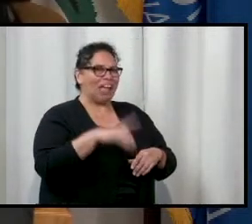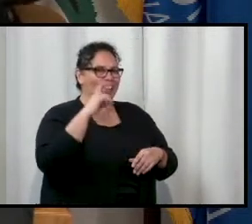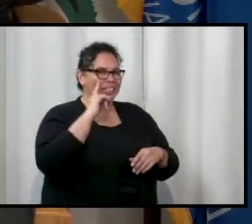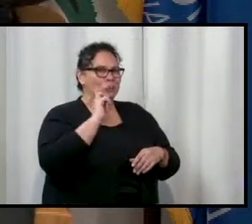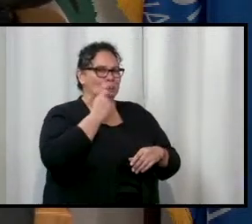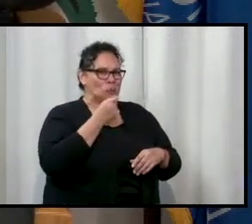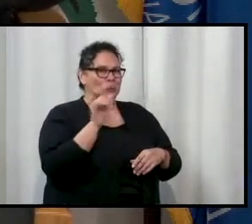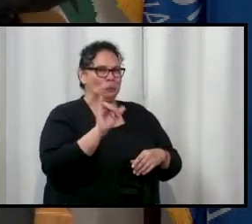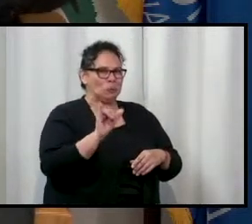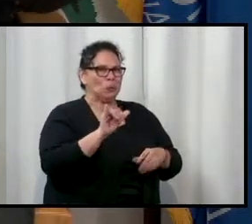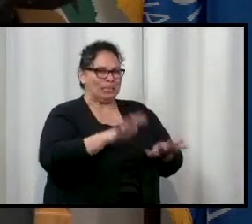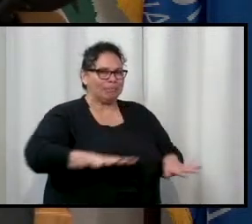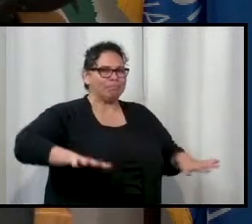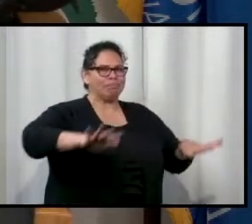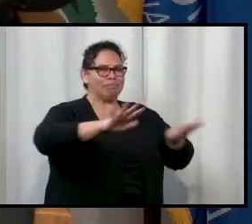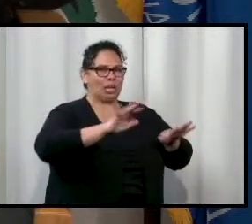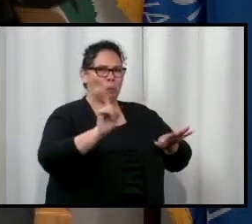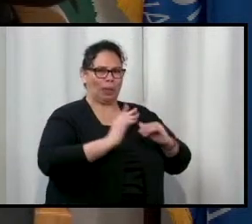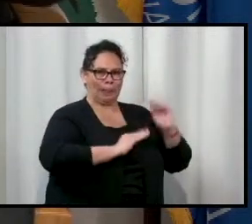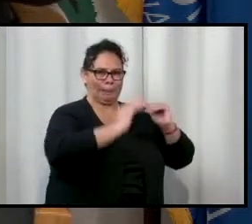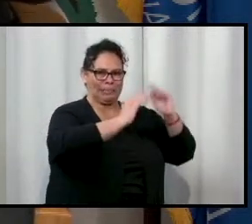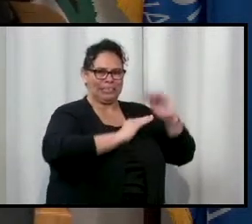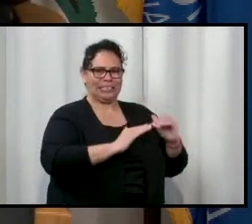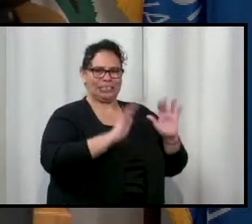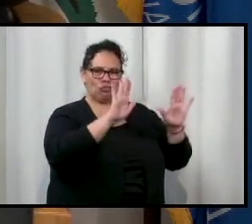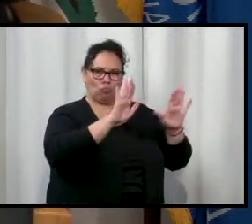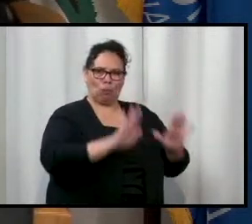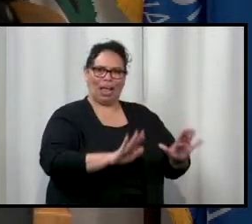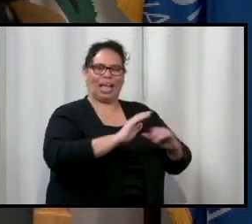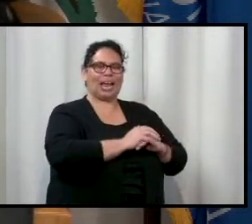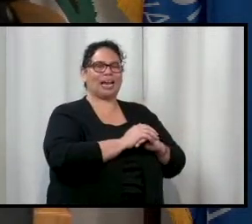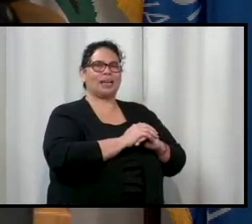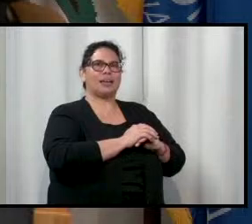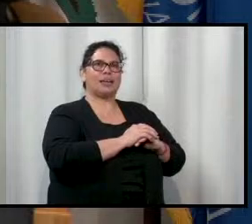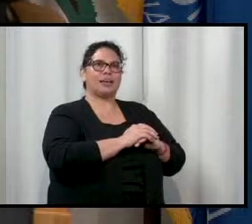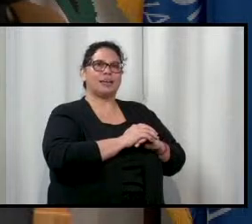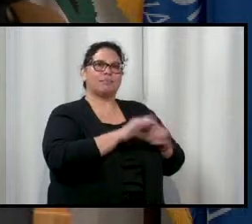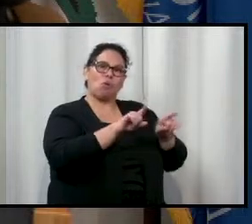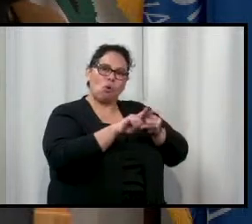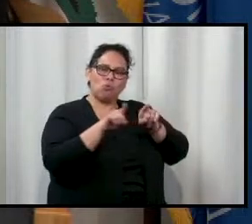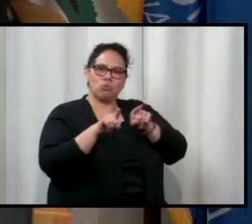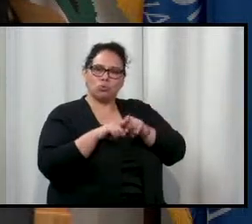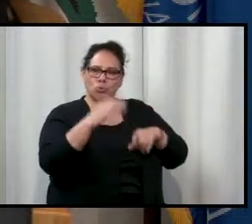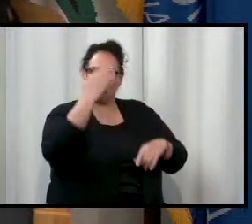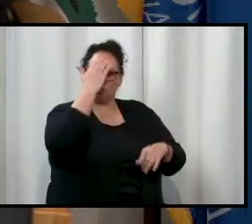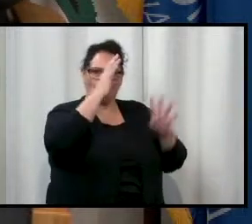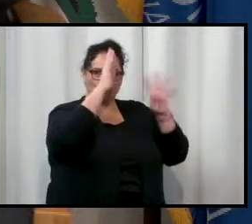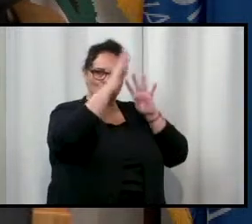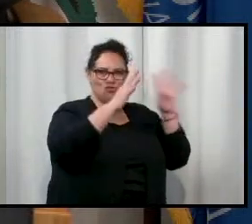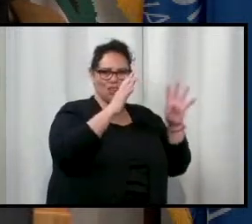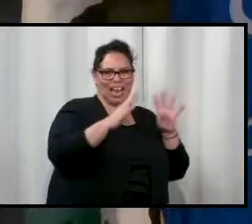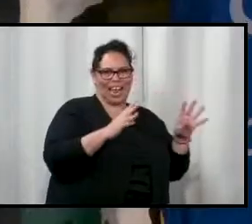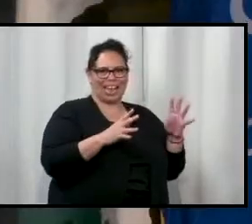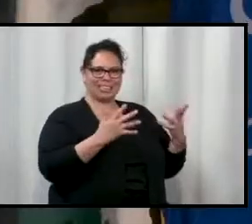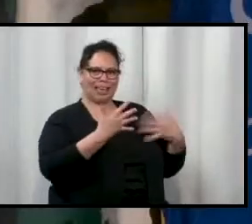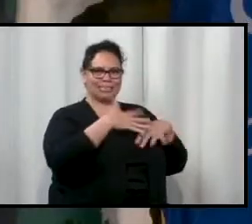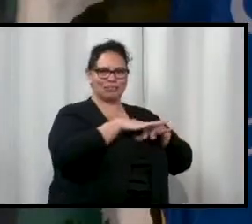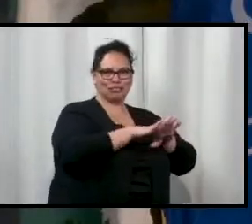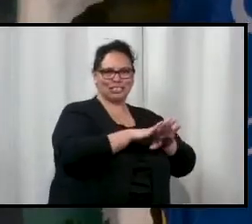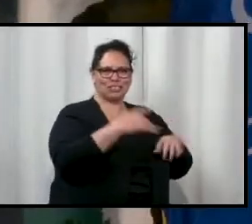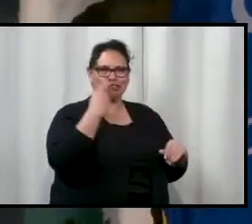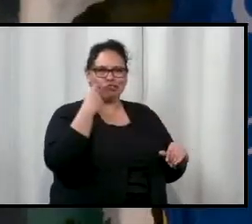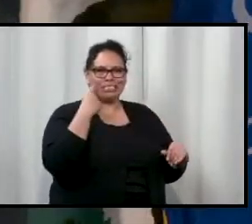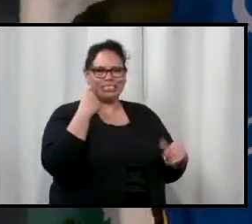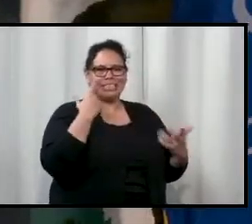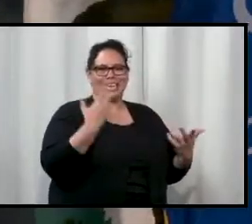too. I mean, the space that you're in is great, but even, it creates a little bit of synergy. Like most